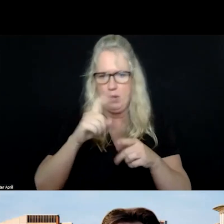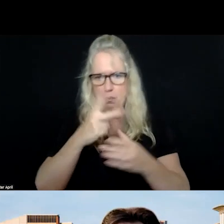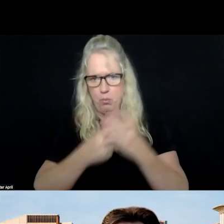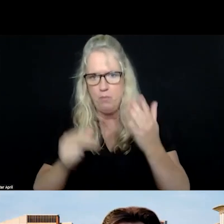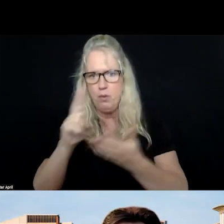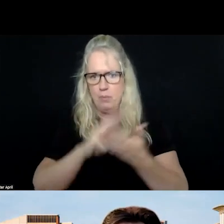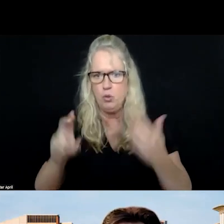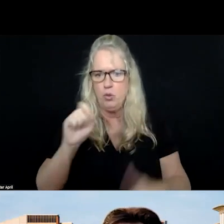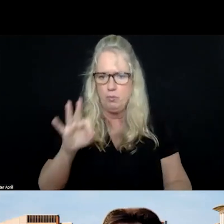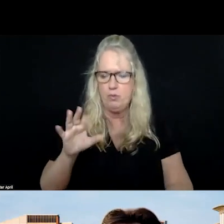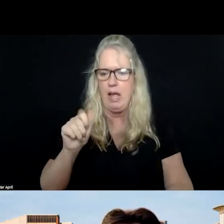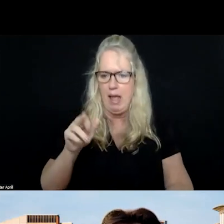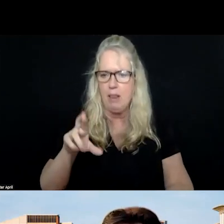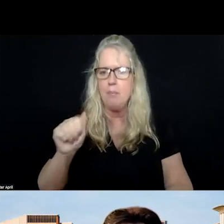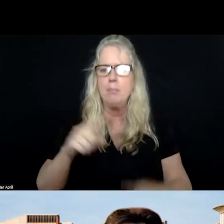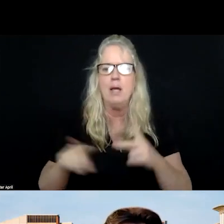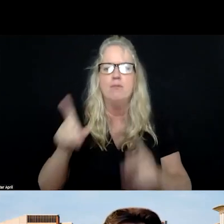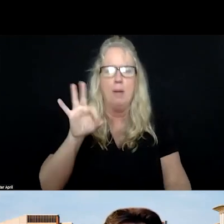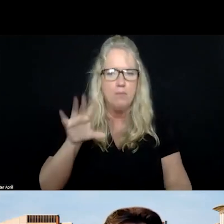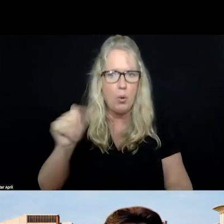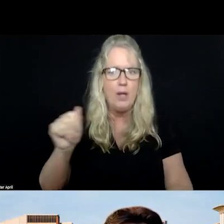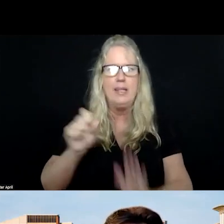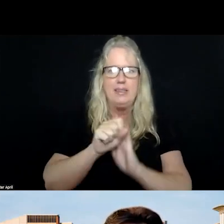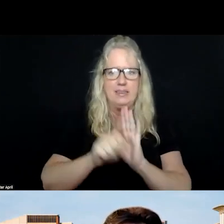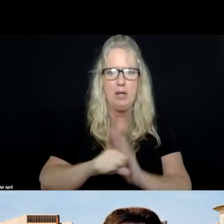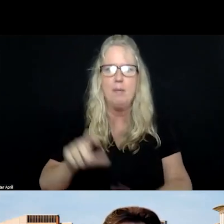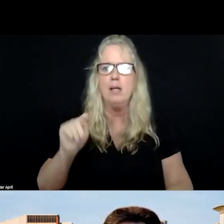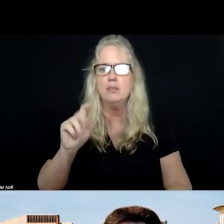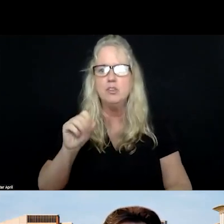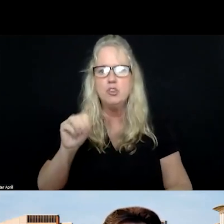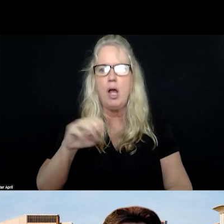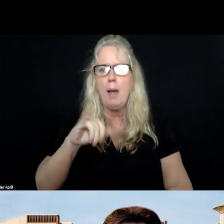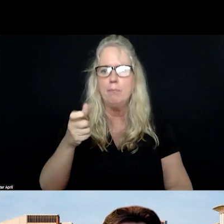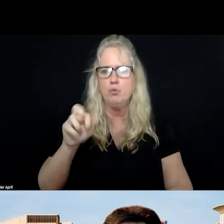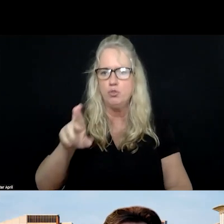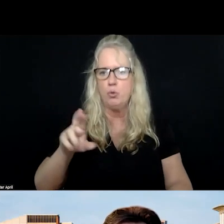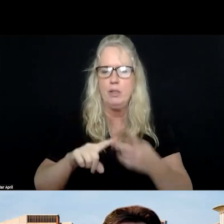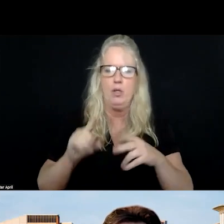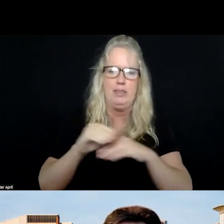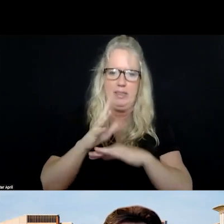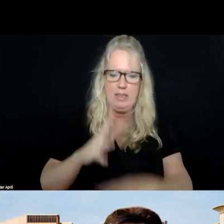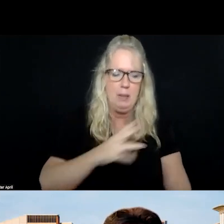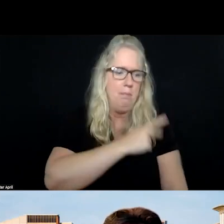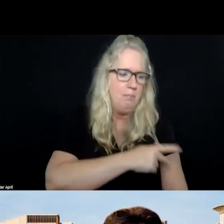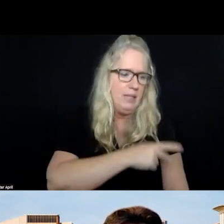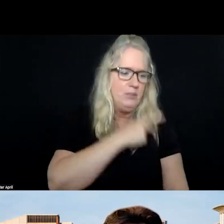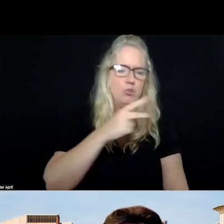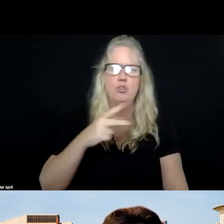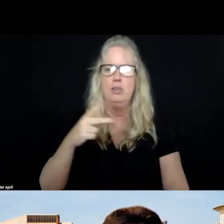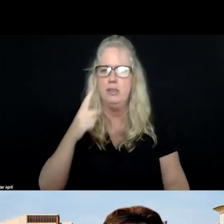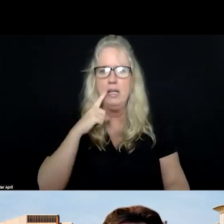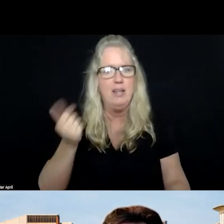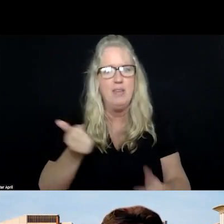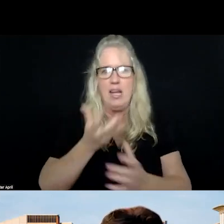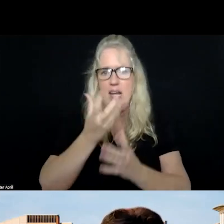of Alabama at Birmingham, from Florida State, like Tom Joyner, advisors, patients who have lost patients who have